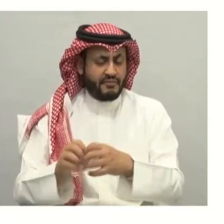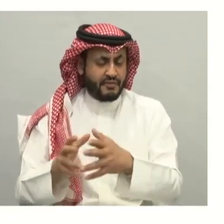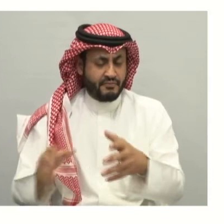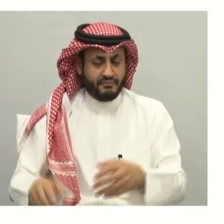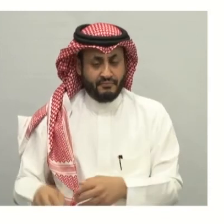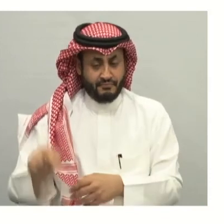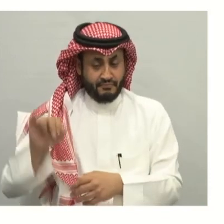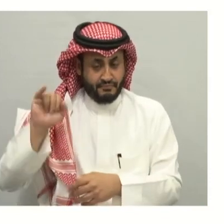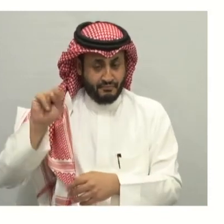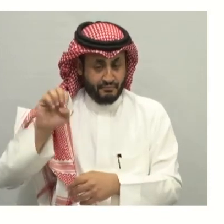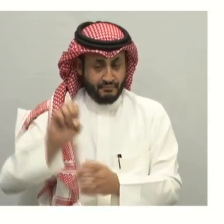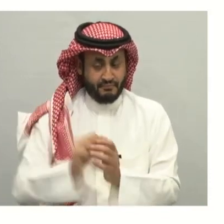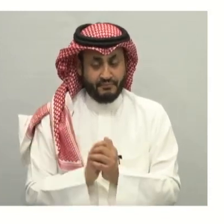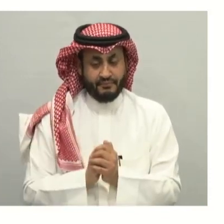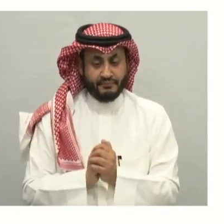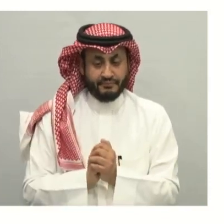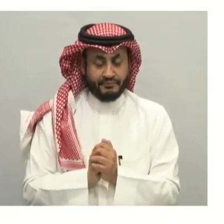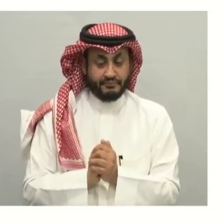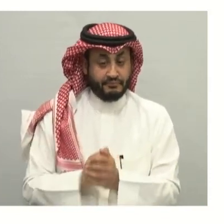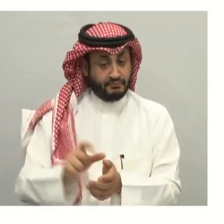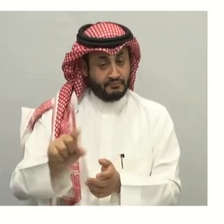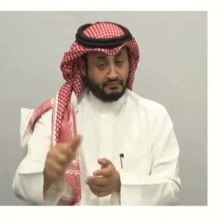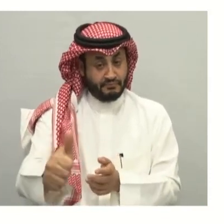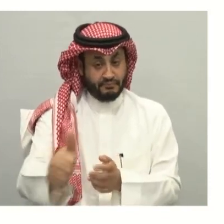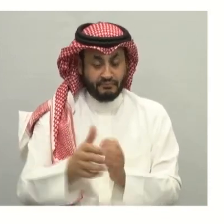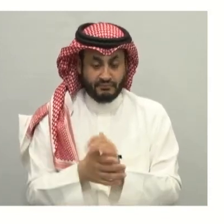I, nine. Well done.